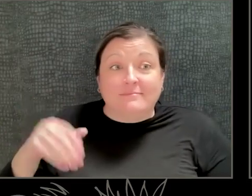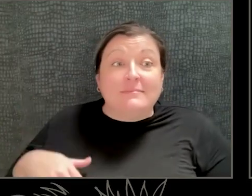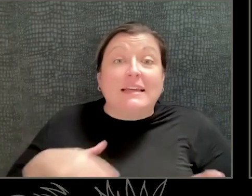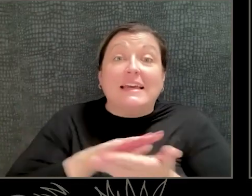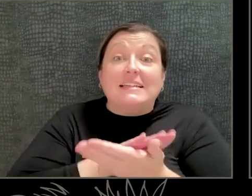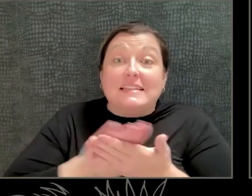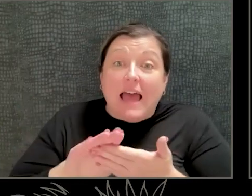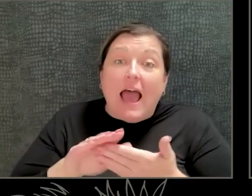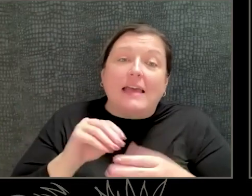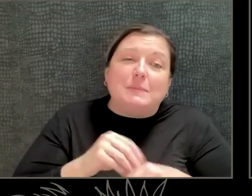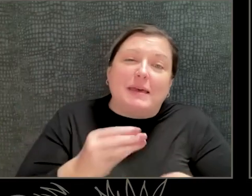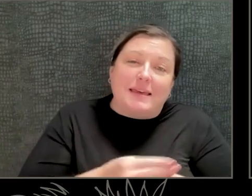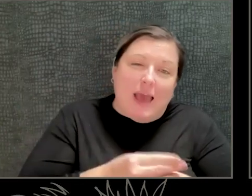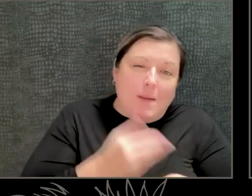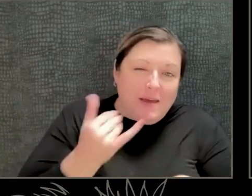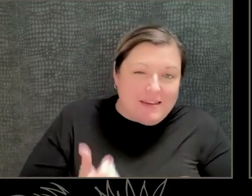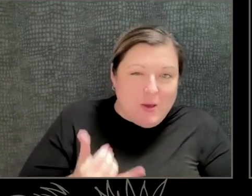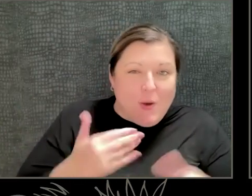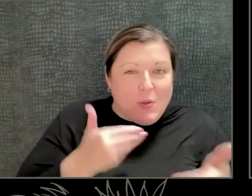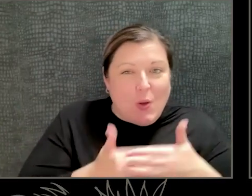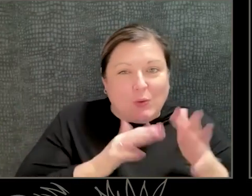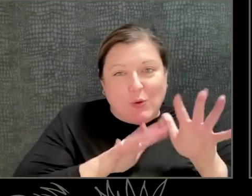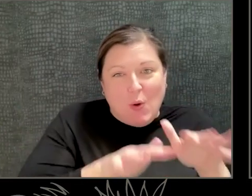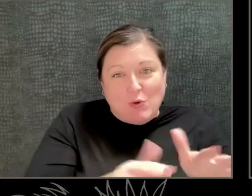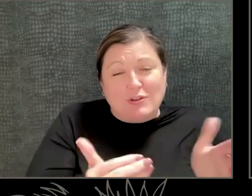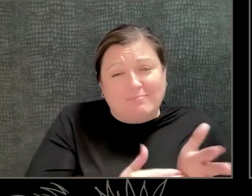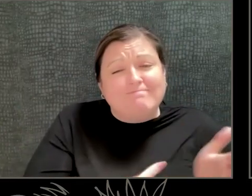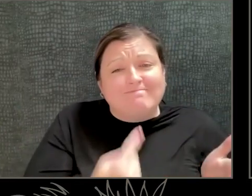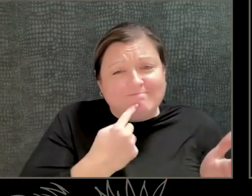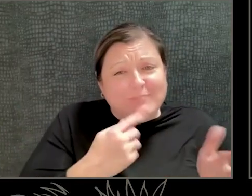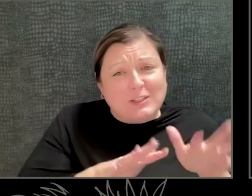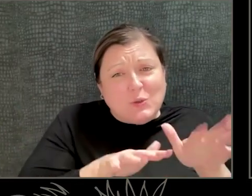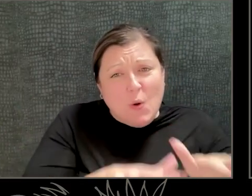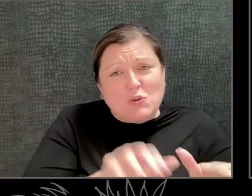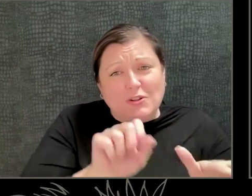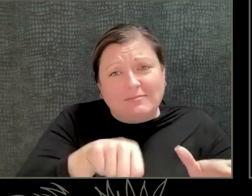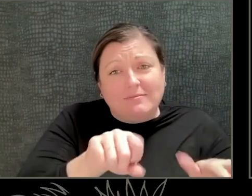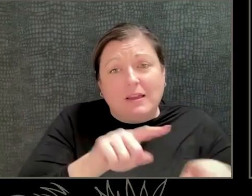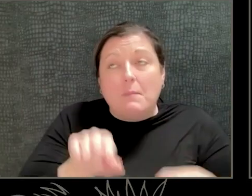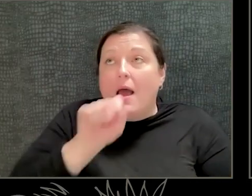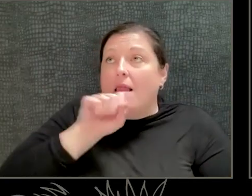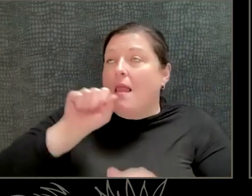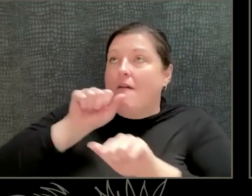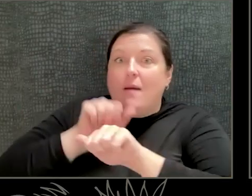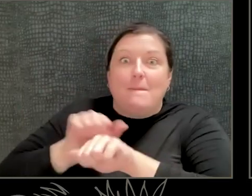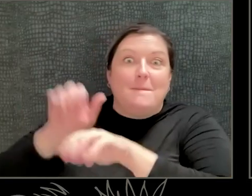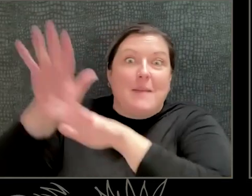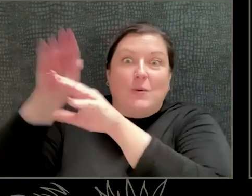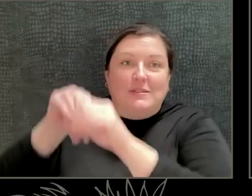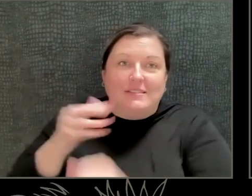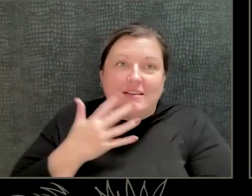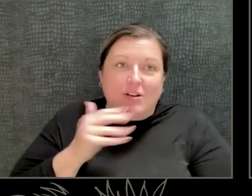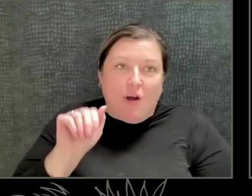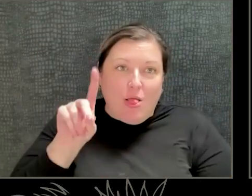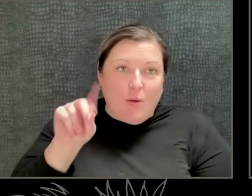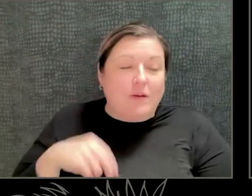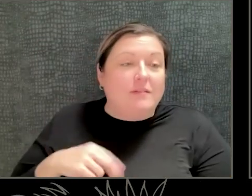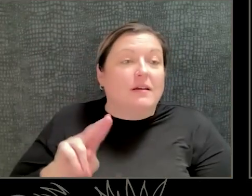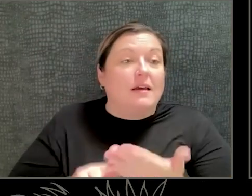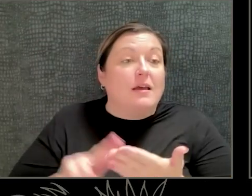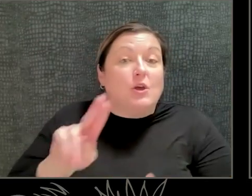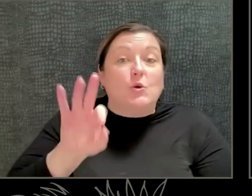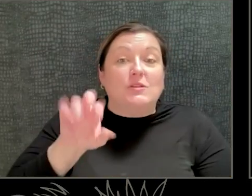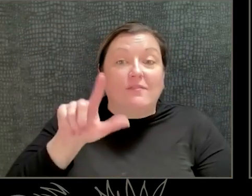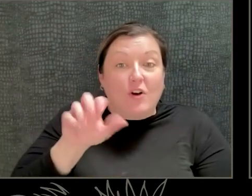in Miami now and being close to the ocean again, because I do miss that, but I love the mountains in Colorado. I'm also a University of Florida